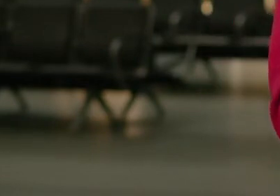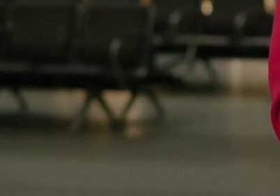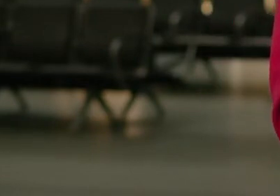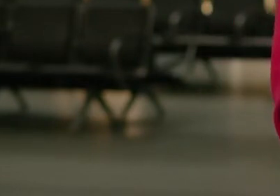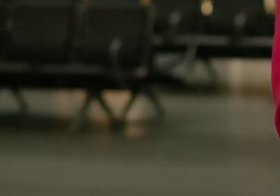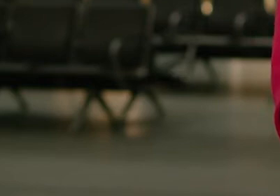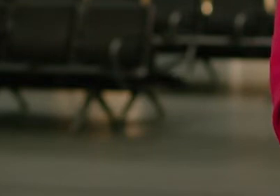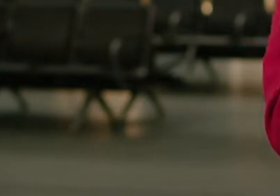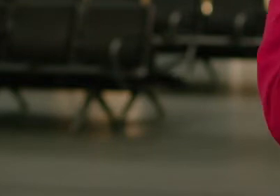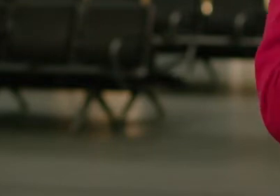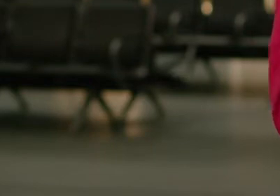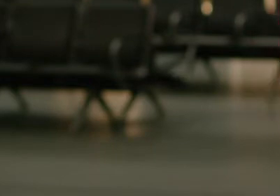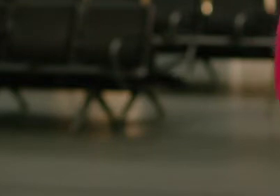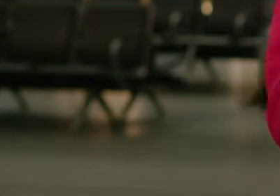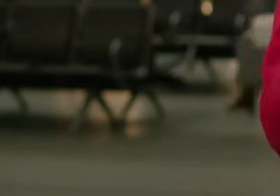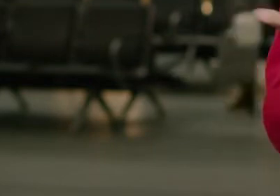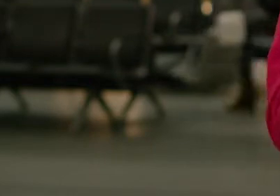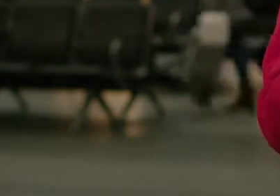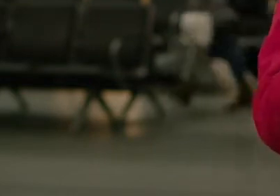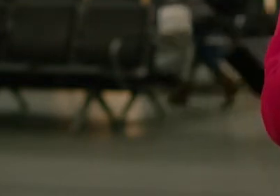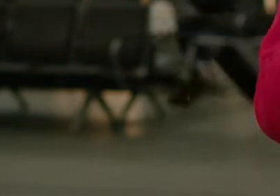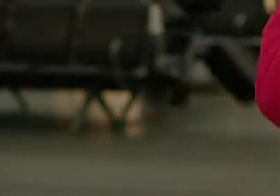case.